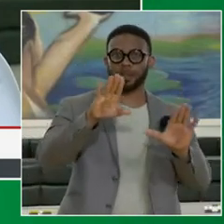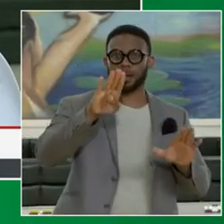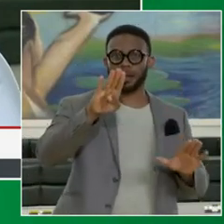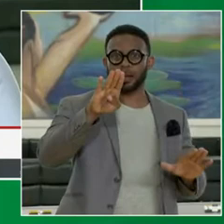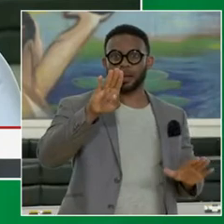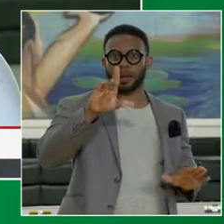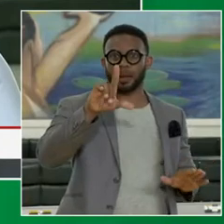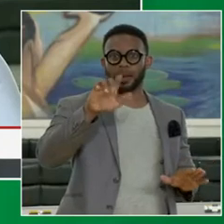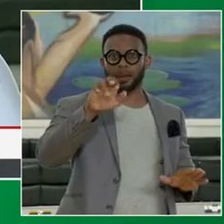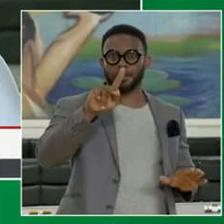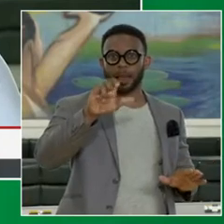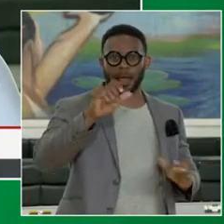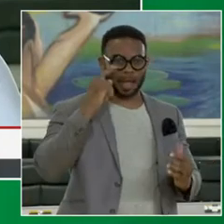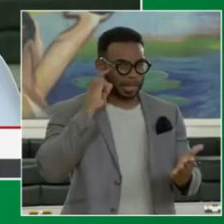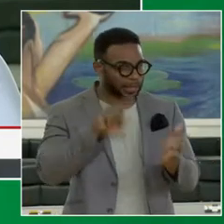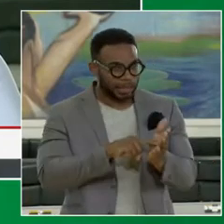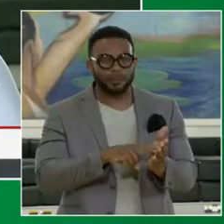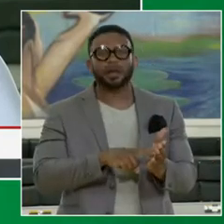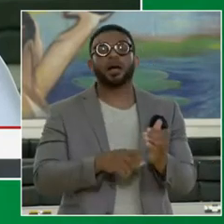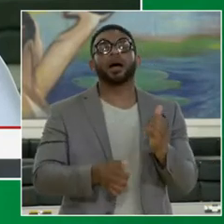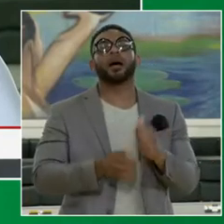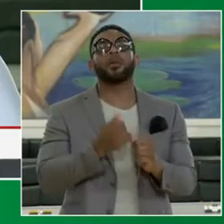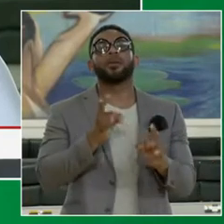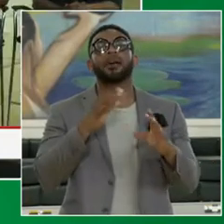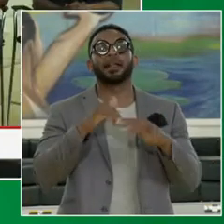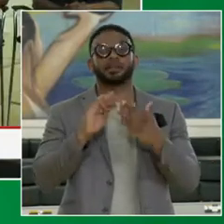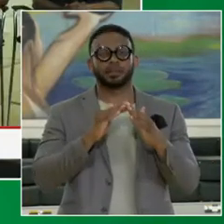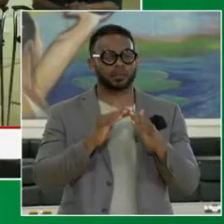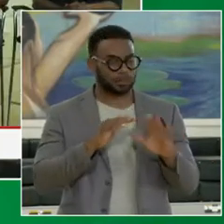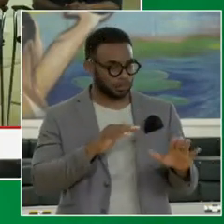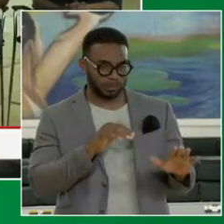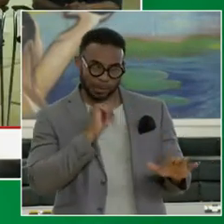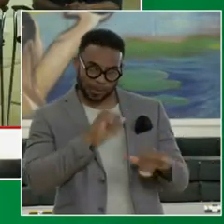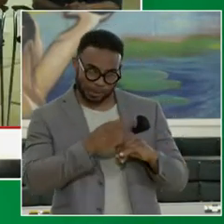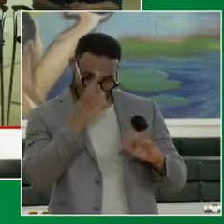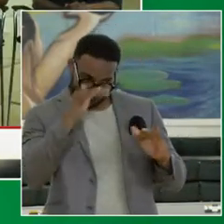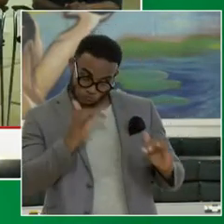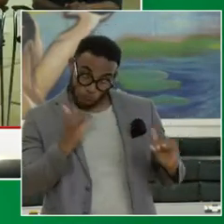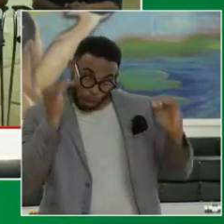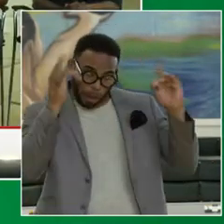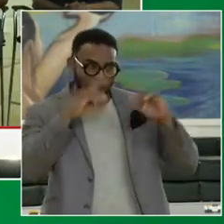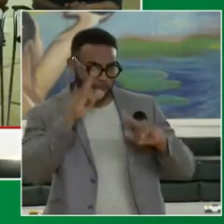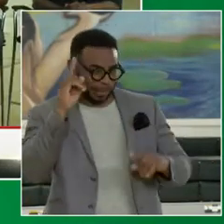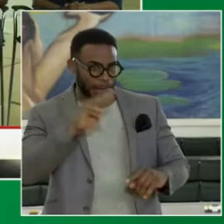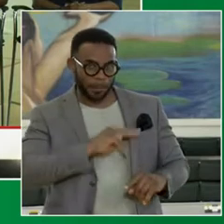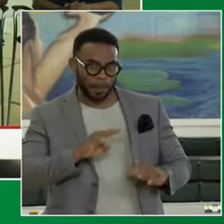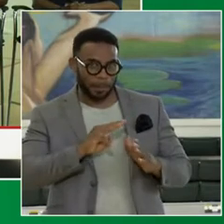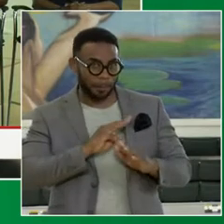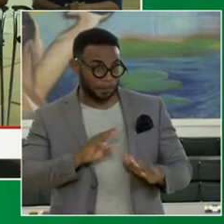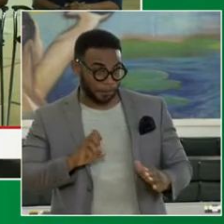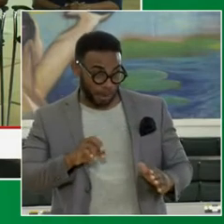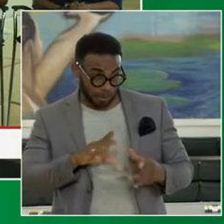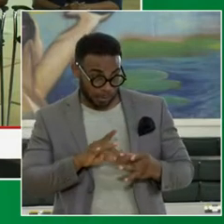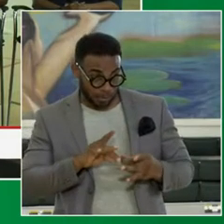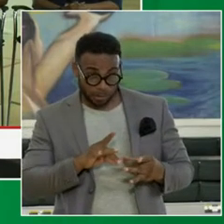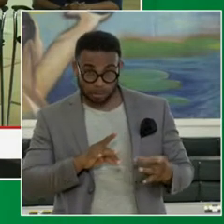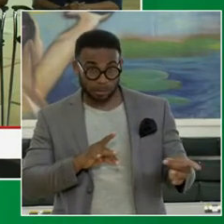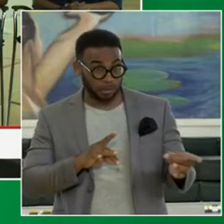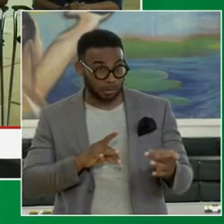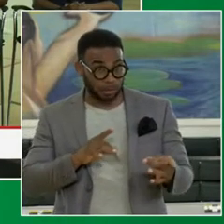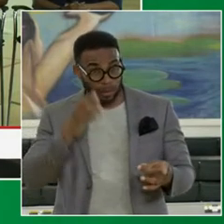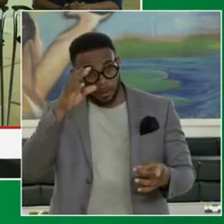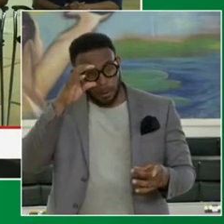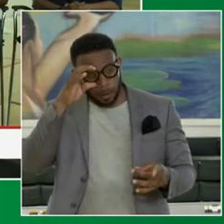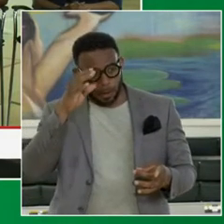most violent in the city. And not to set the expectation too high, but I think Mayor Bowser said if Linda asks, make sure we fulfill